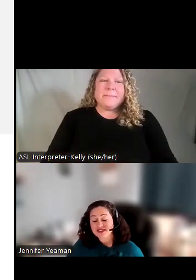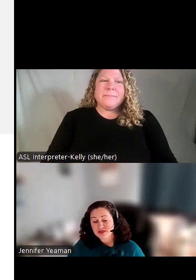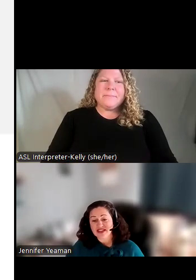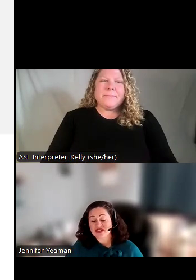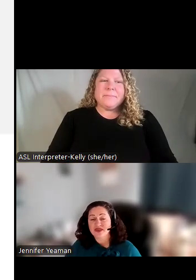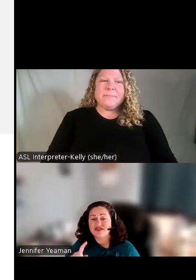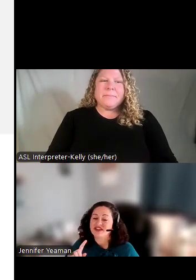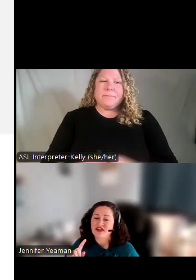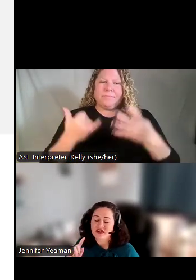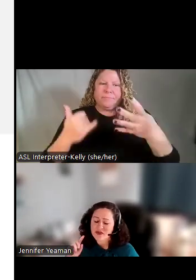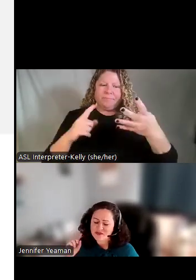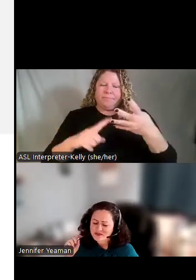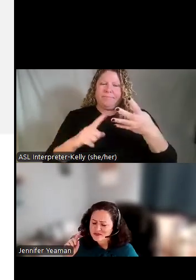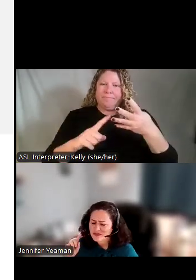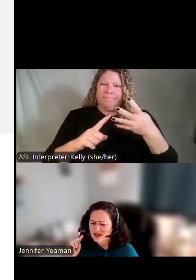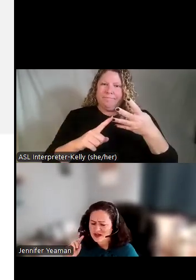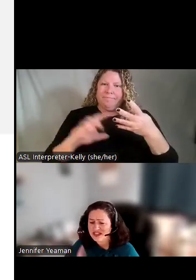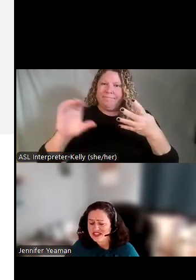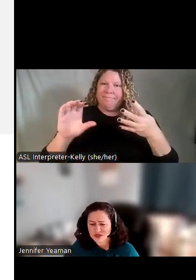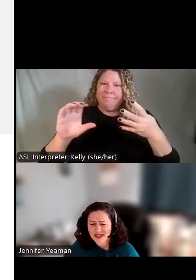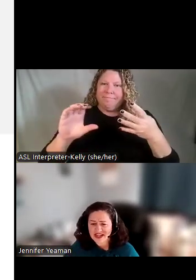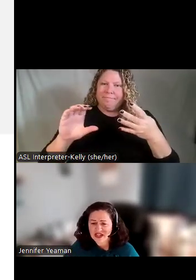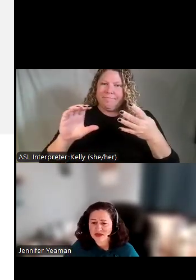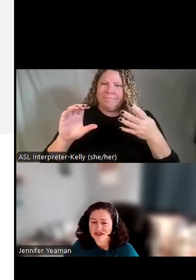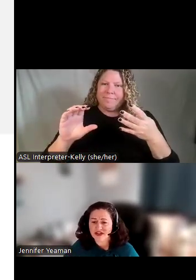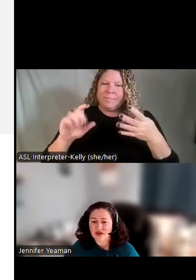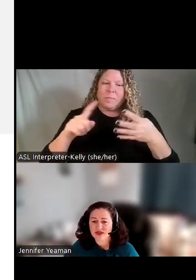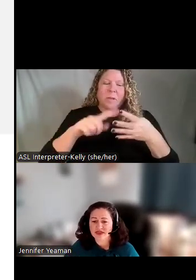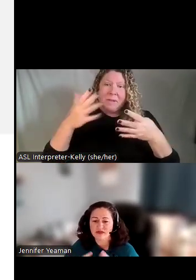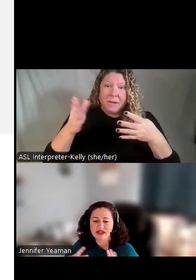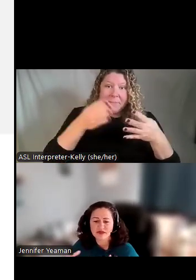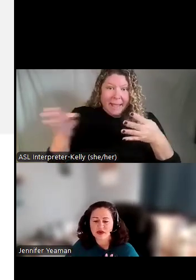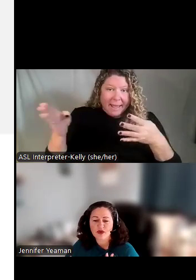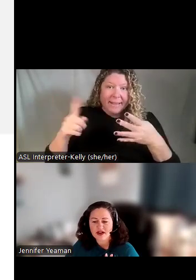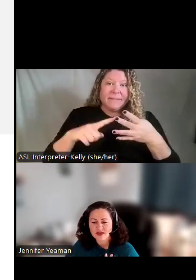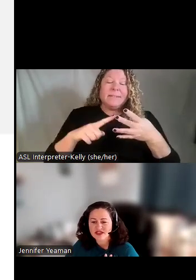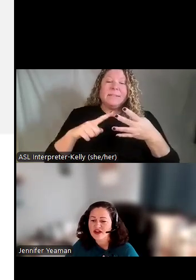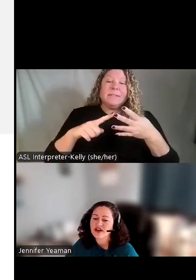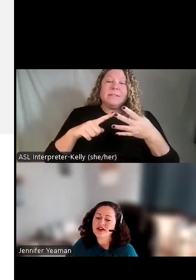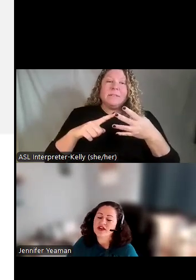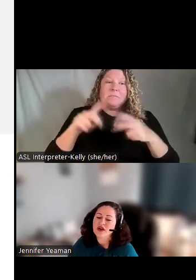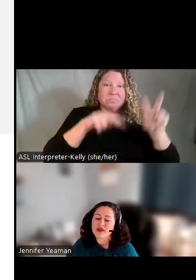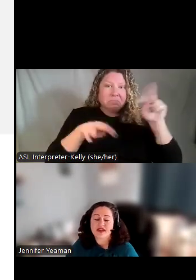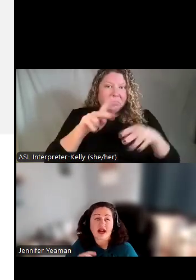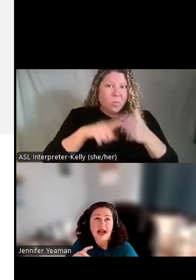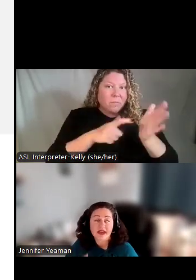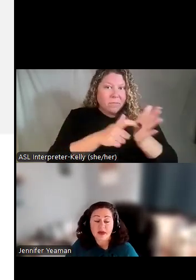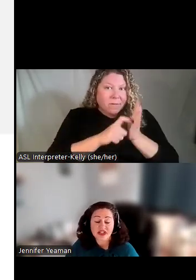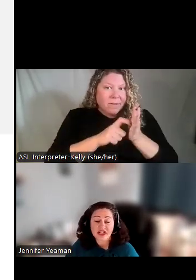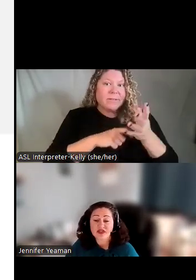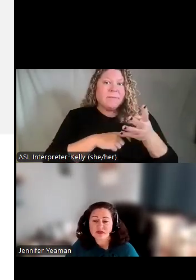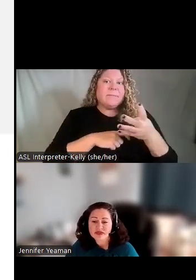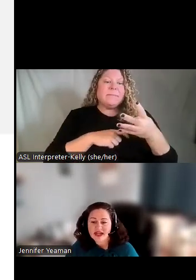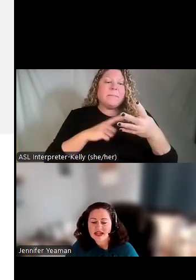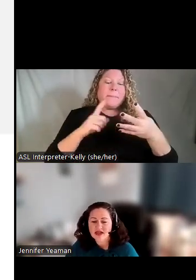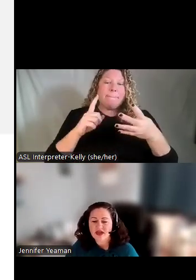So at this point, we've done our initial planning. We figured out what the minimum requirements are. We had the